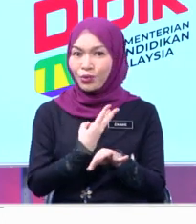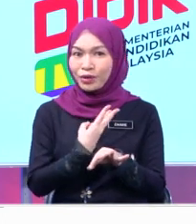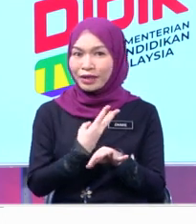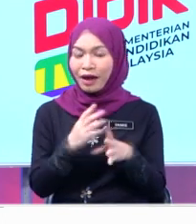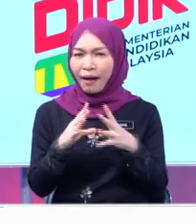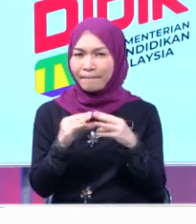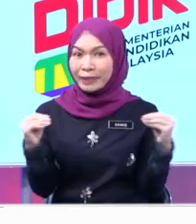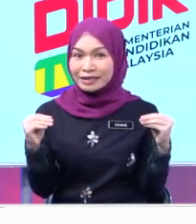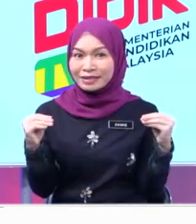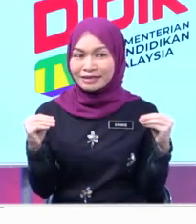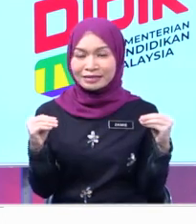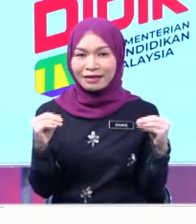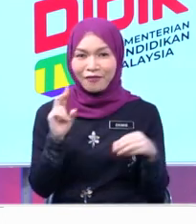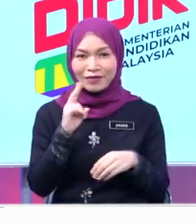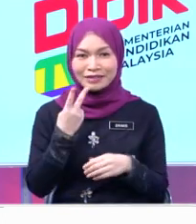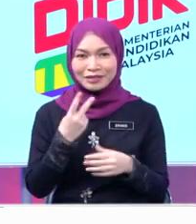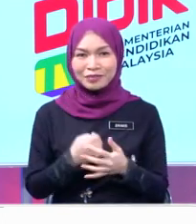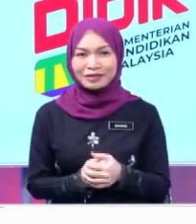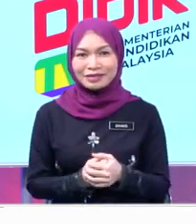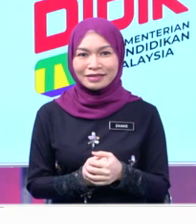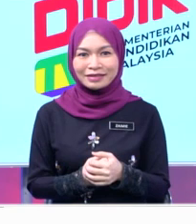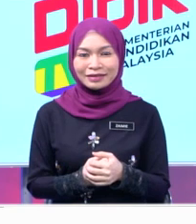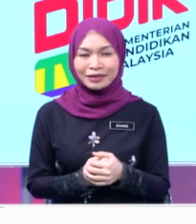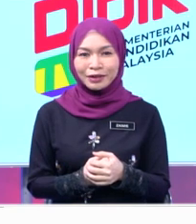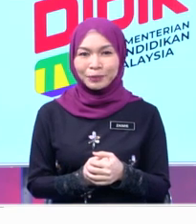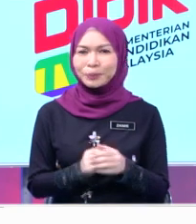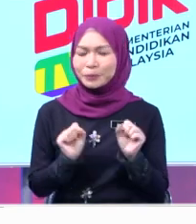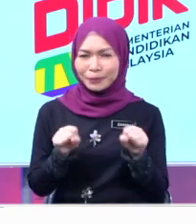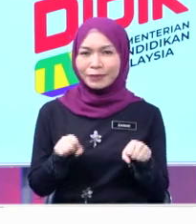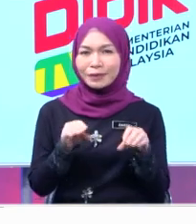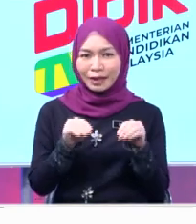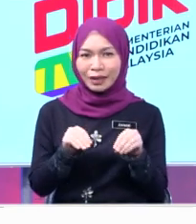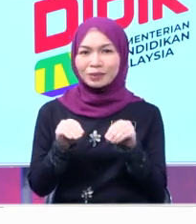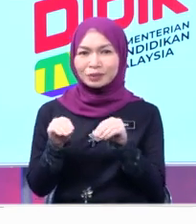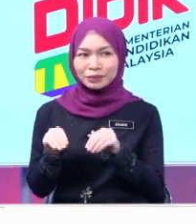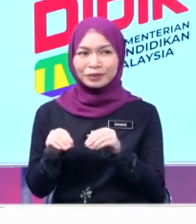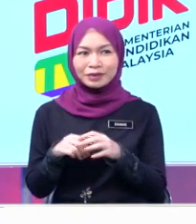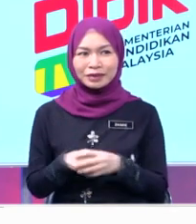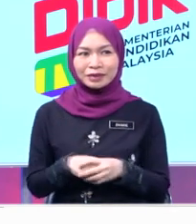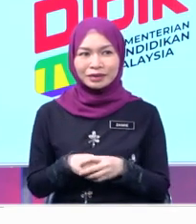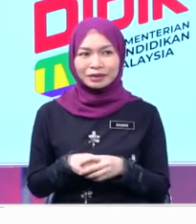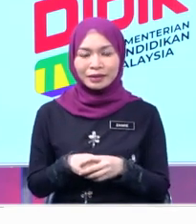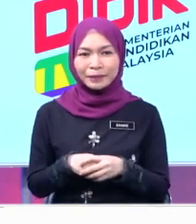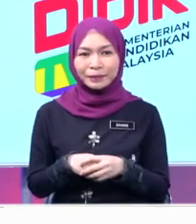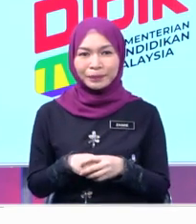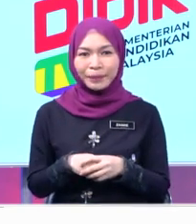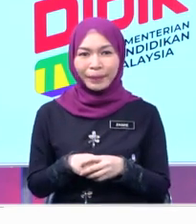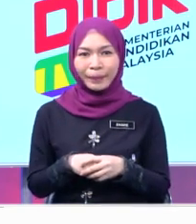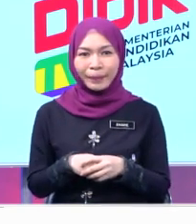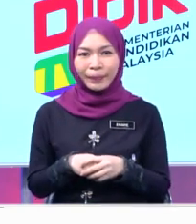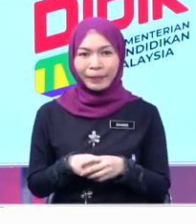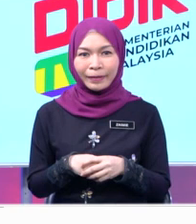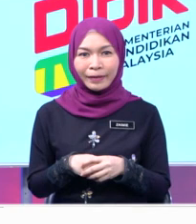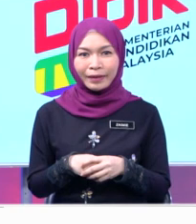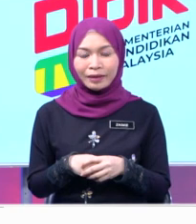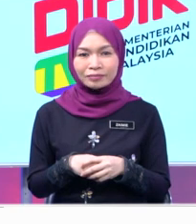seed. Yes, that's correct. Yes. Wow, Some of the that's a food good we idea. buy, and he mentioned buying them at the grocery store, and you can